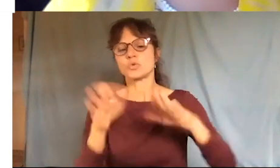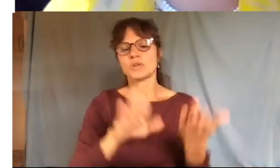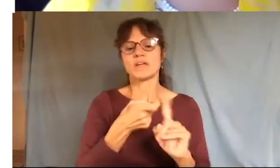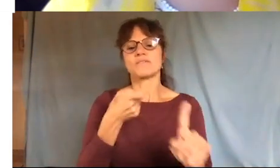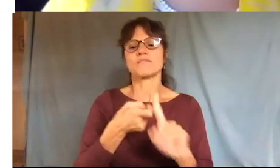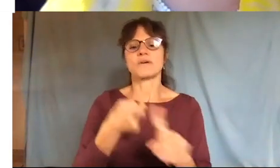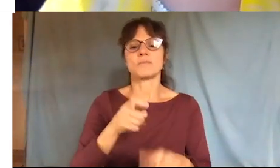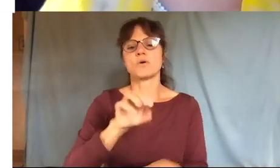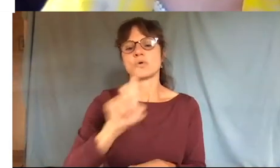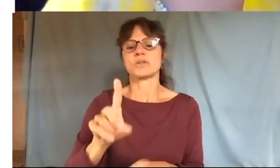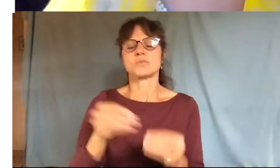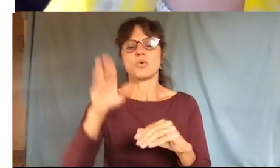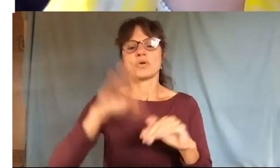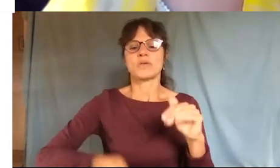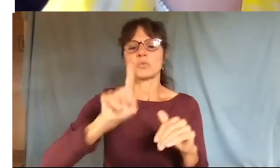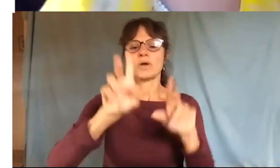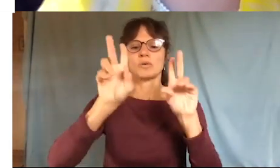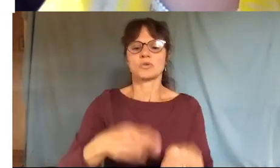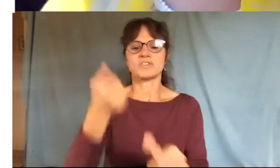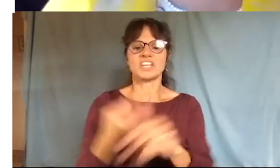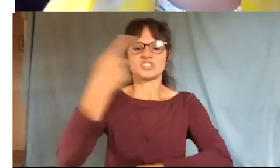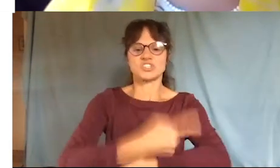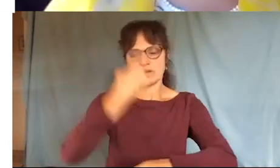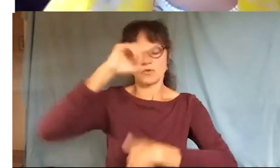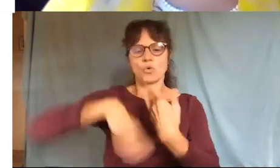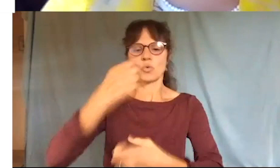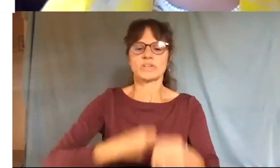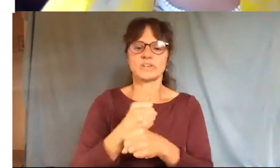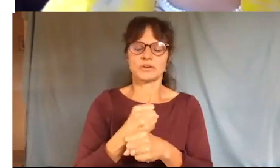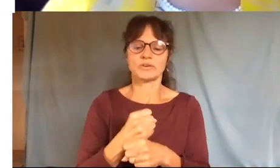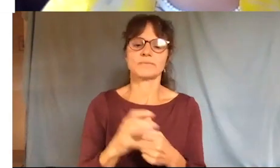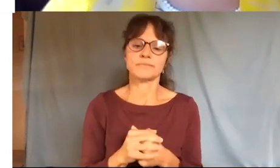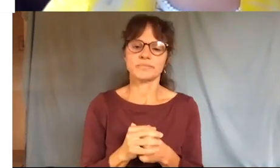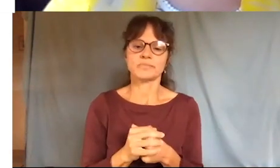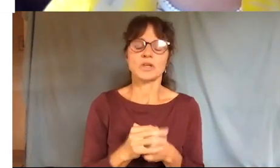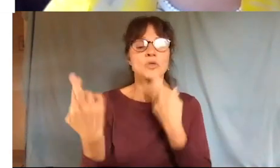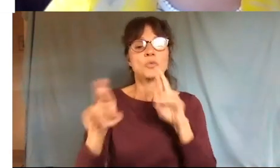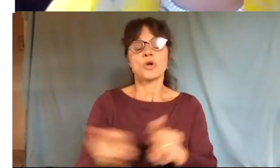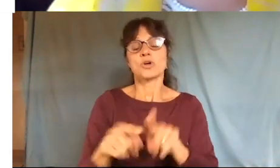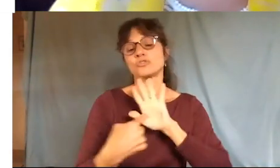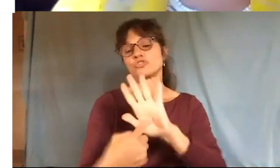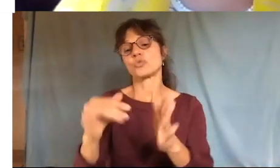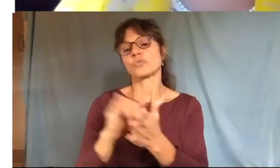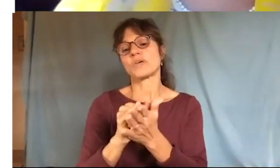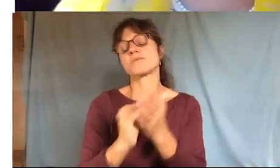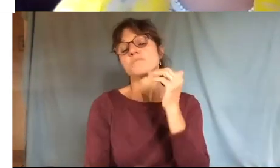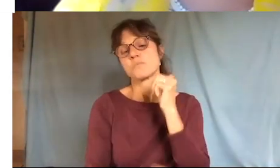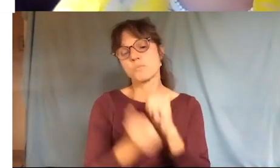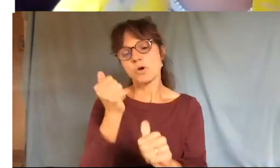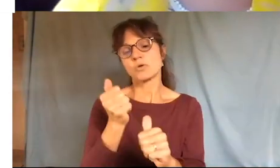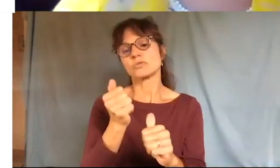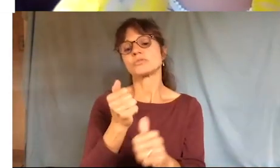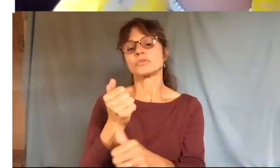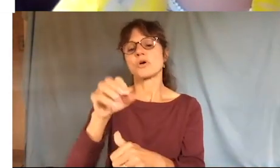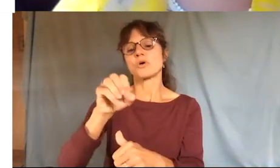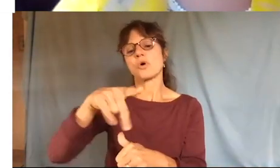overdose. That's more than one person a day for the entire year. The report also showed that the majority of